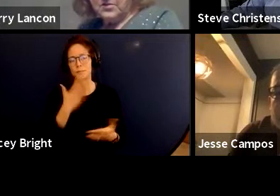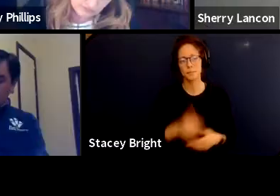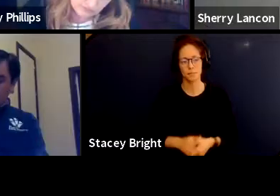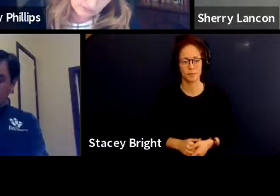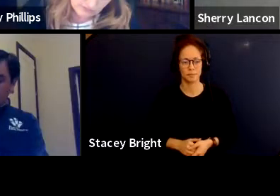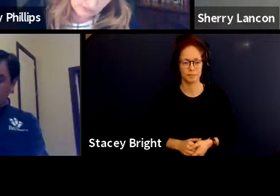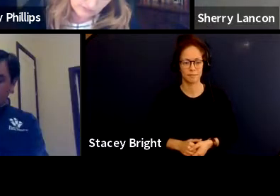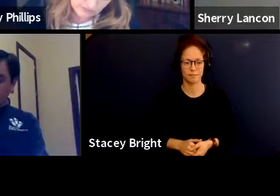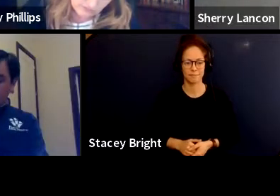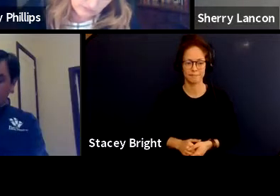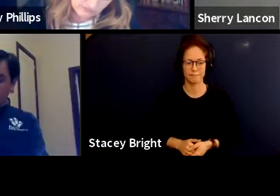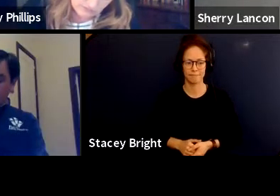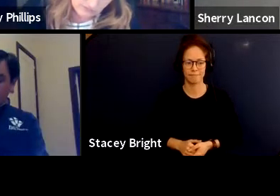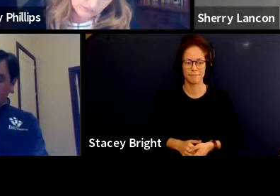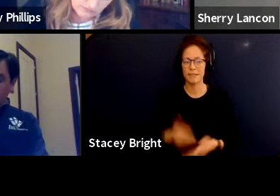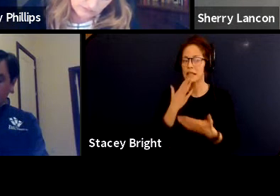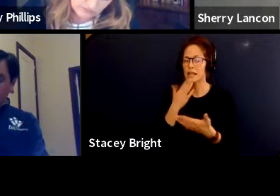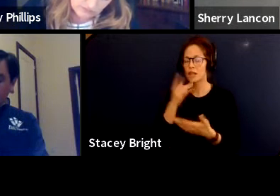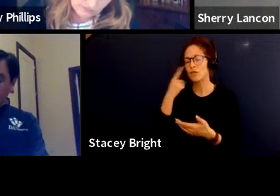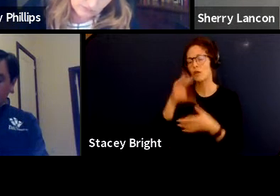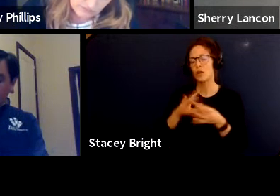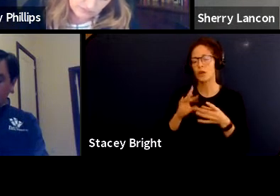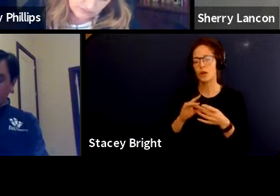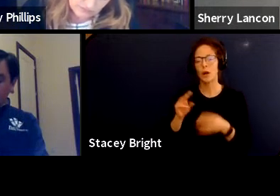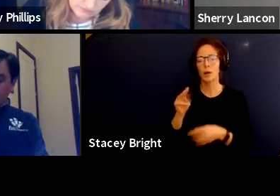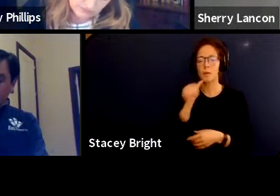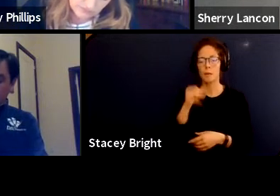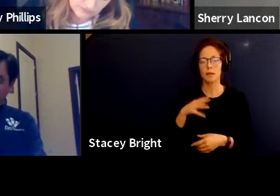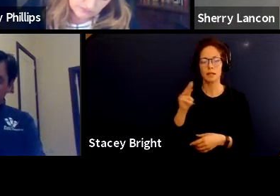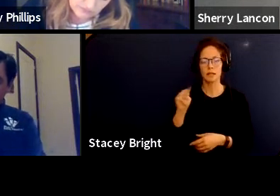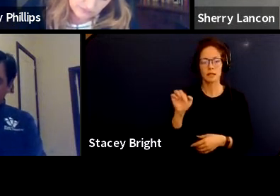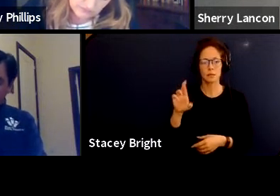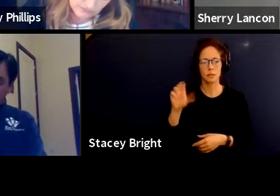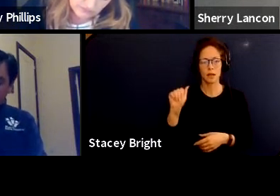Thank you for your comment, Ms. Myra.